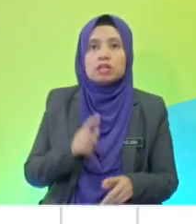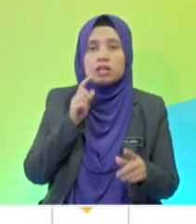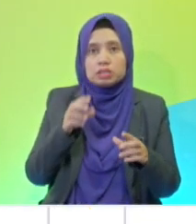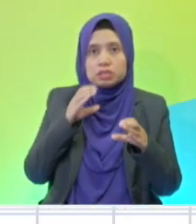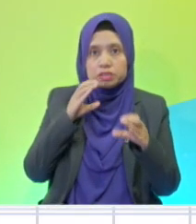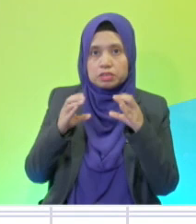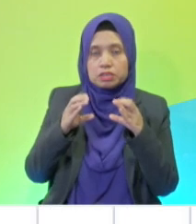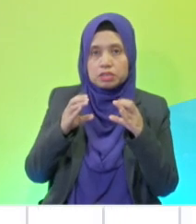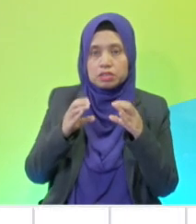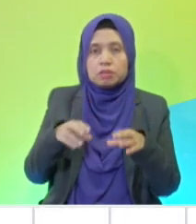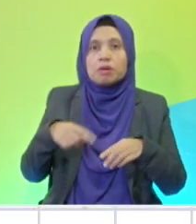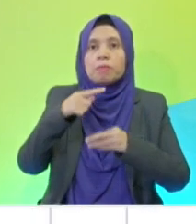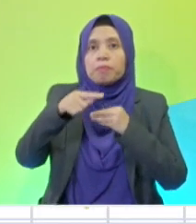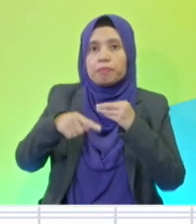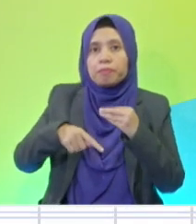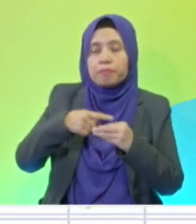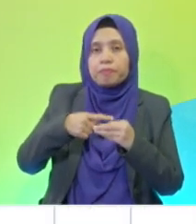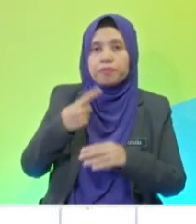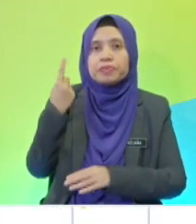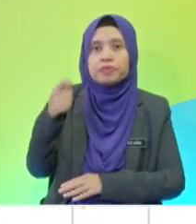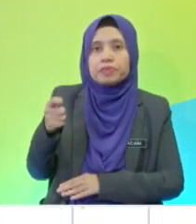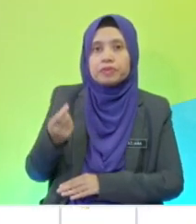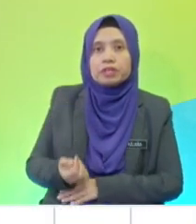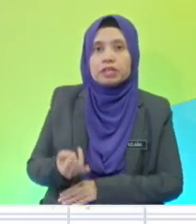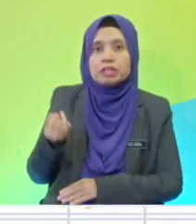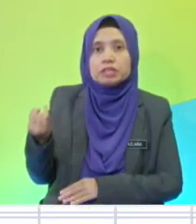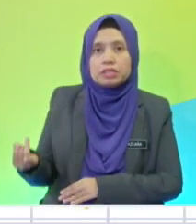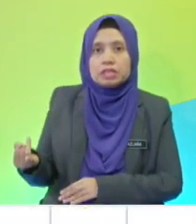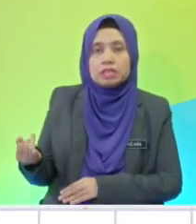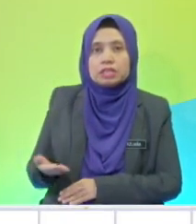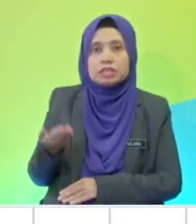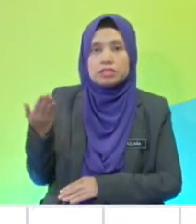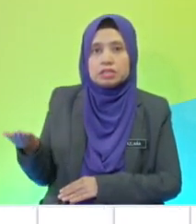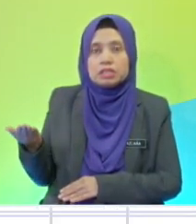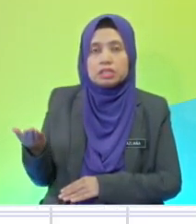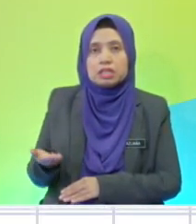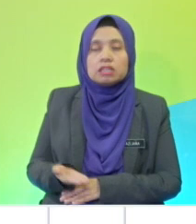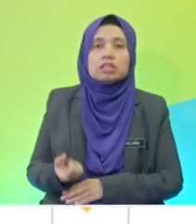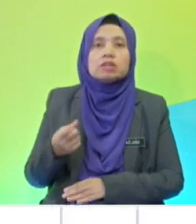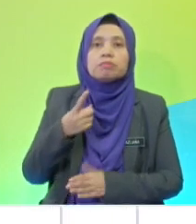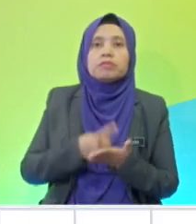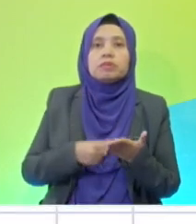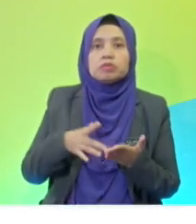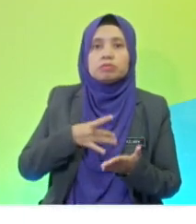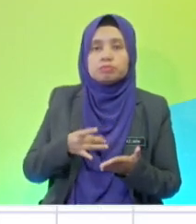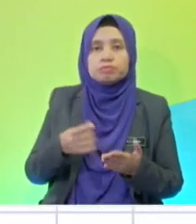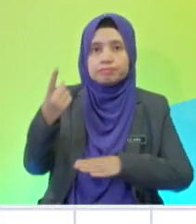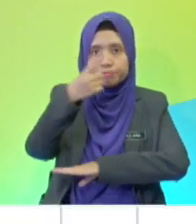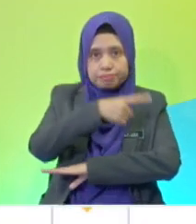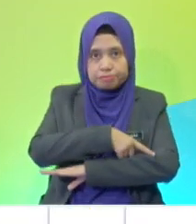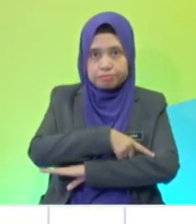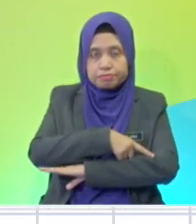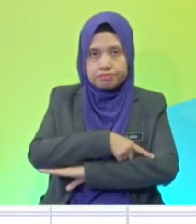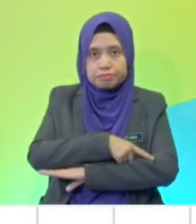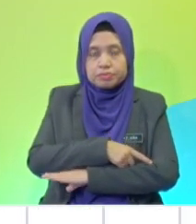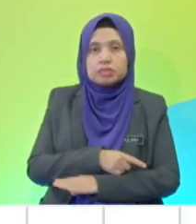together about the things you think would show people what life is like today. And then each